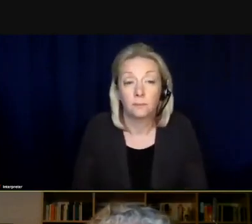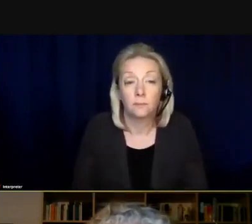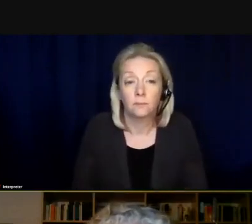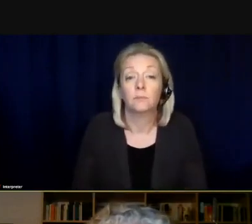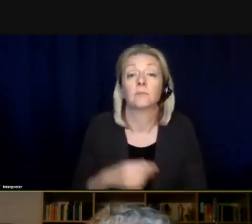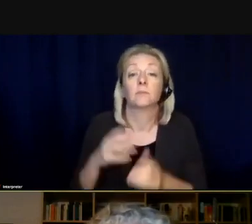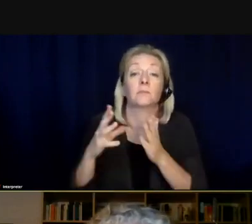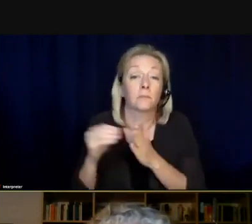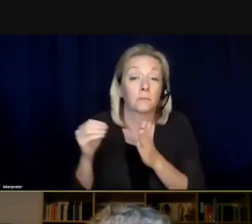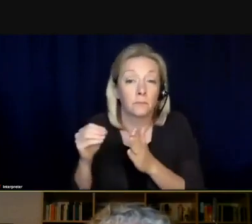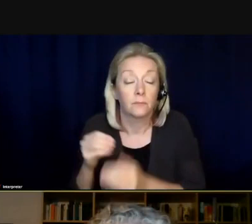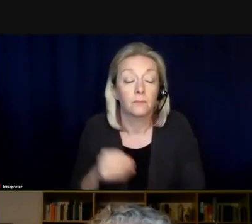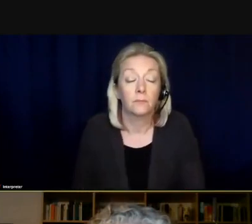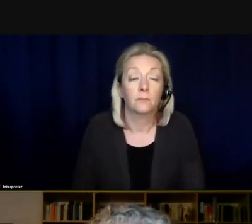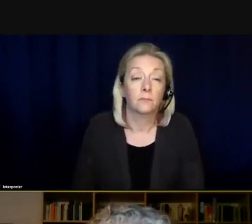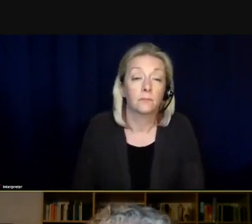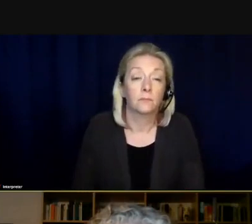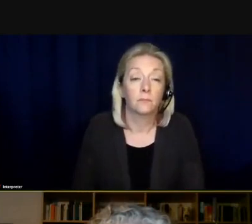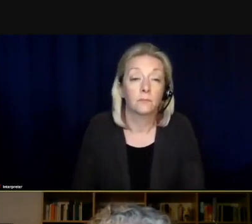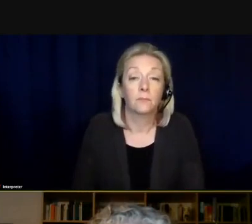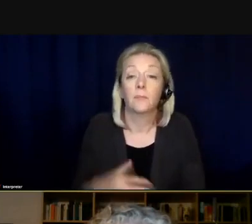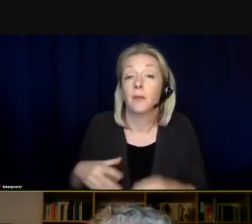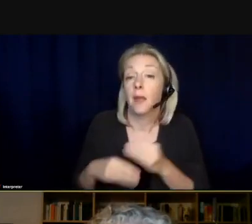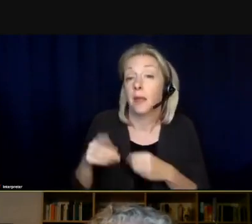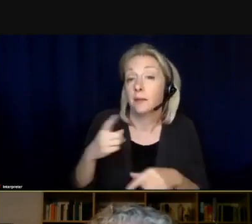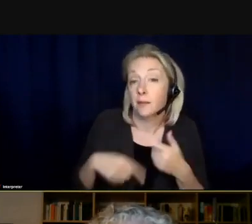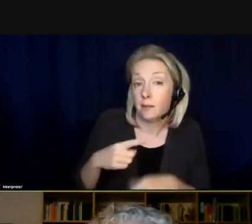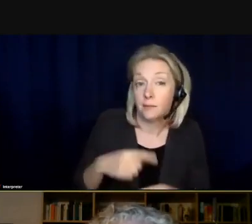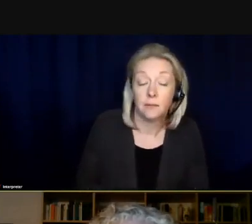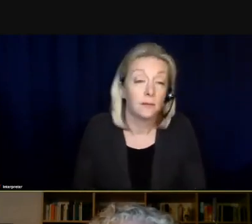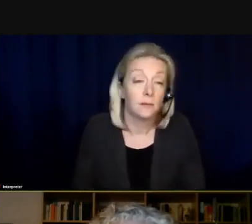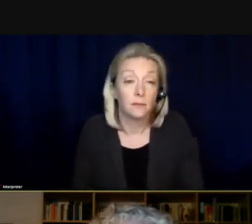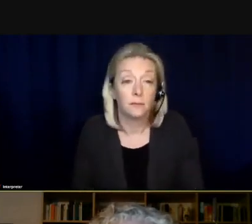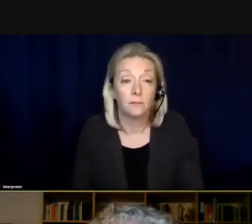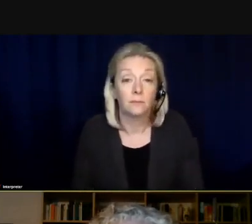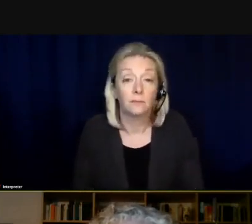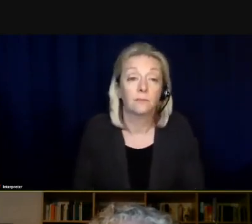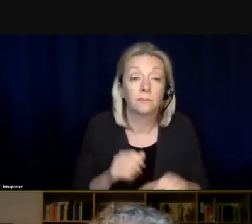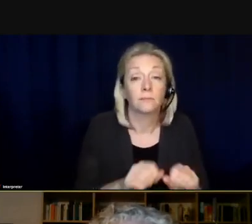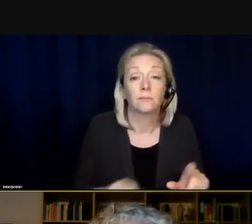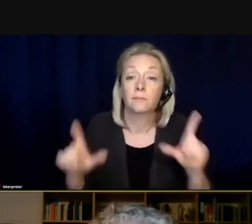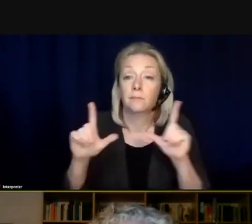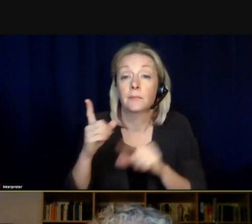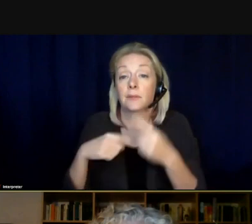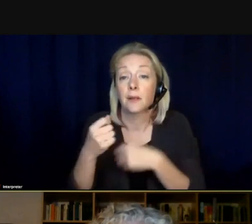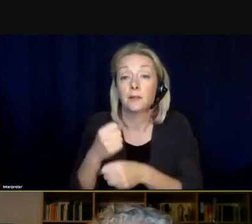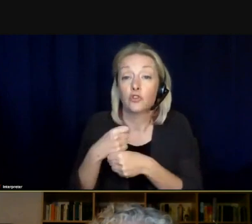copy, click Add Signs, takes me over to the sign